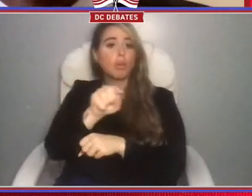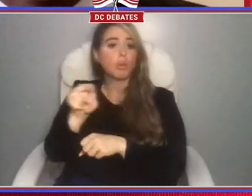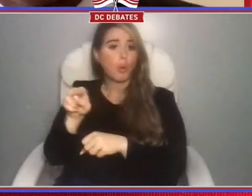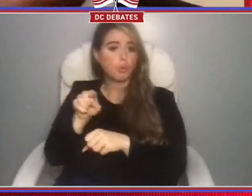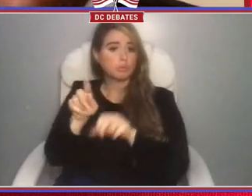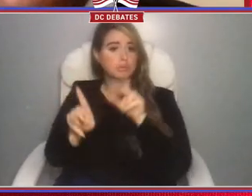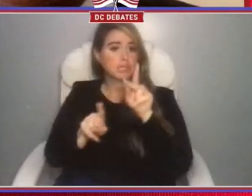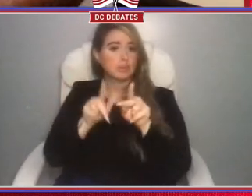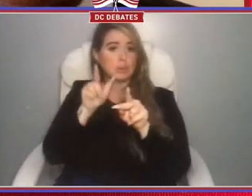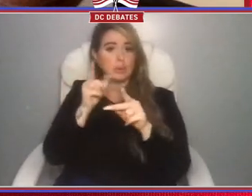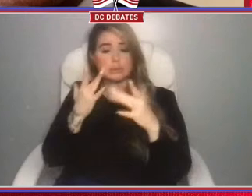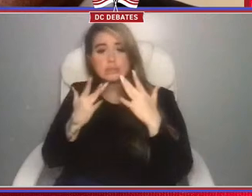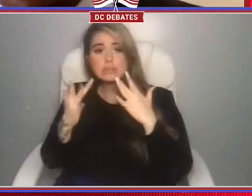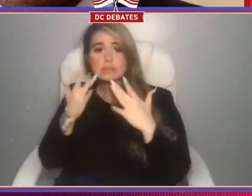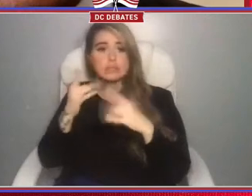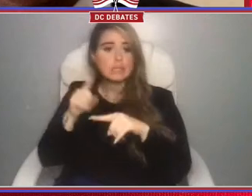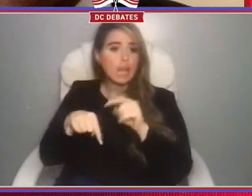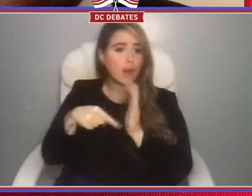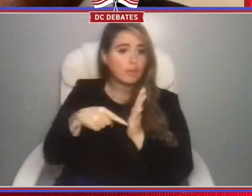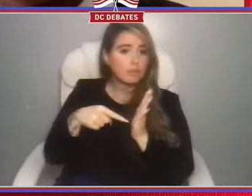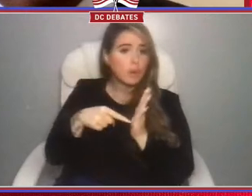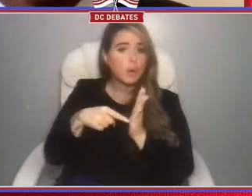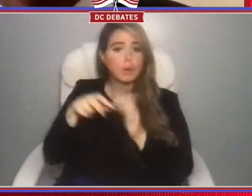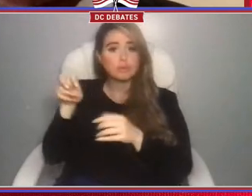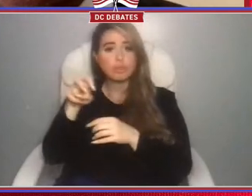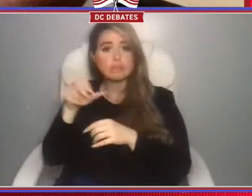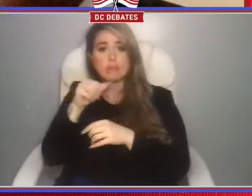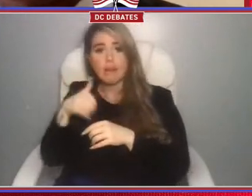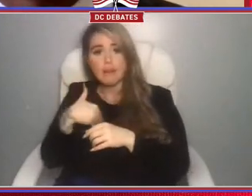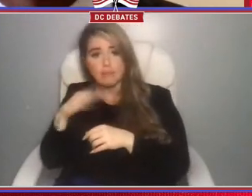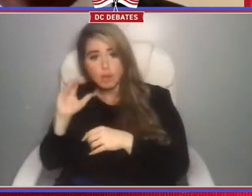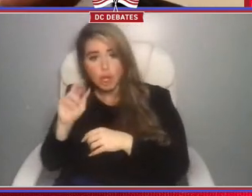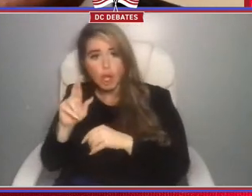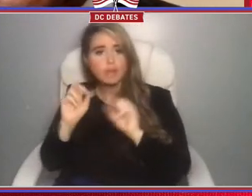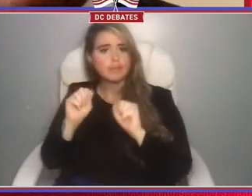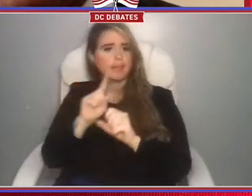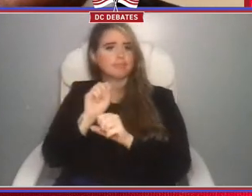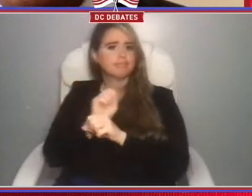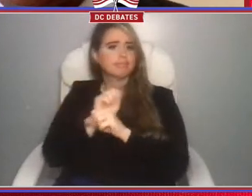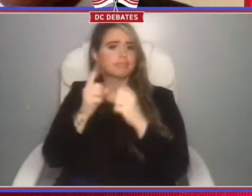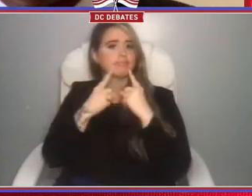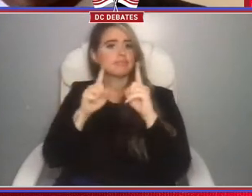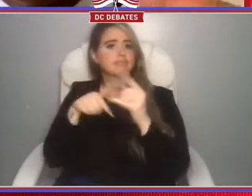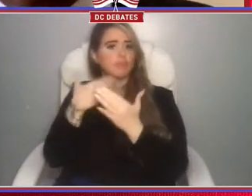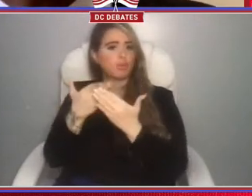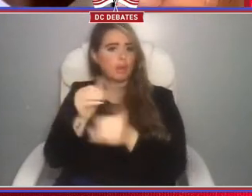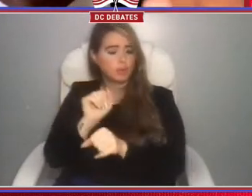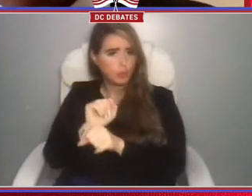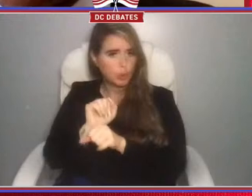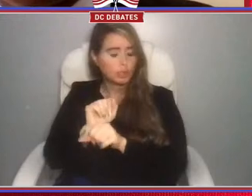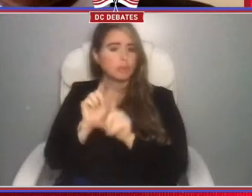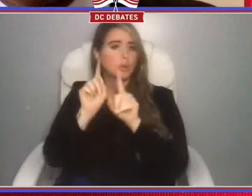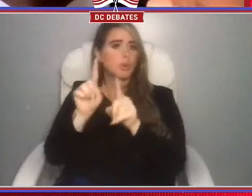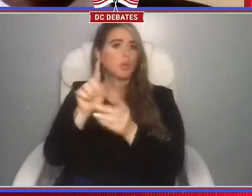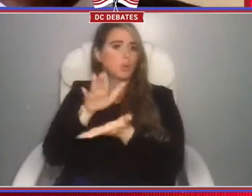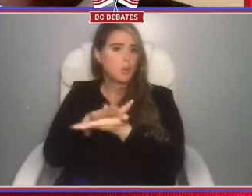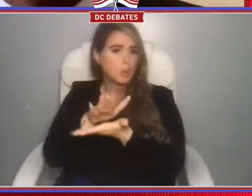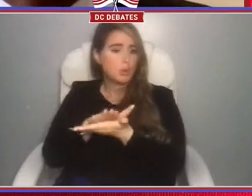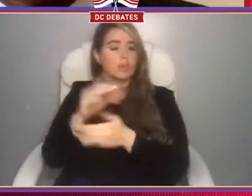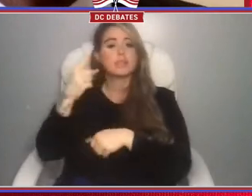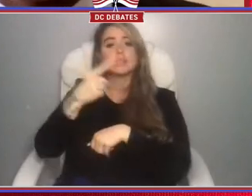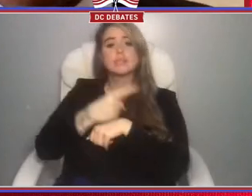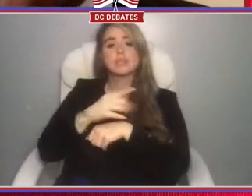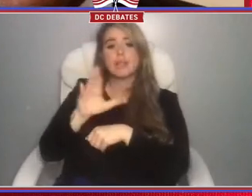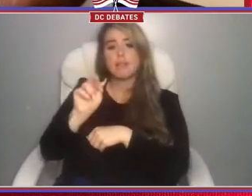being able to afford transit mm-hmm. can get to work, can get to school, can get to daycare. Mm-hmm. Again, this is important. If you